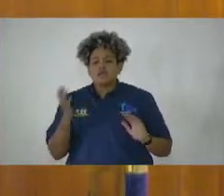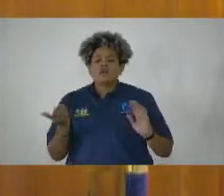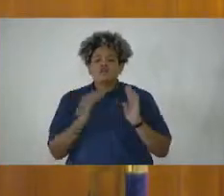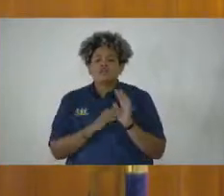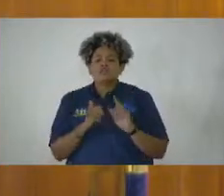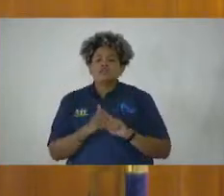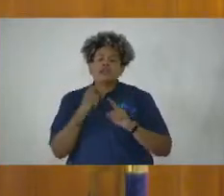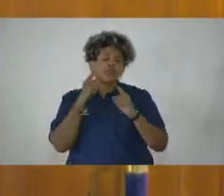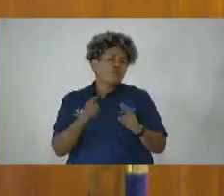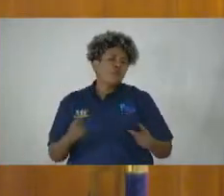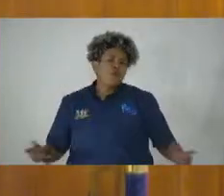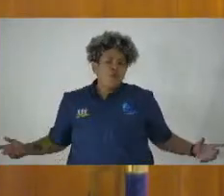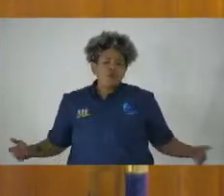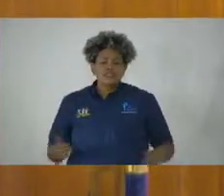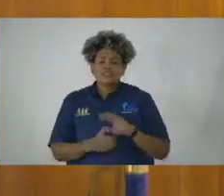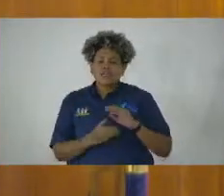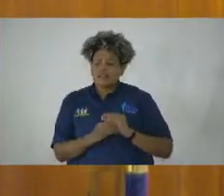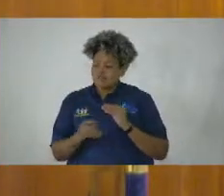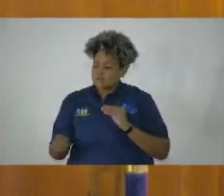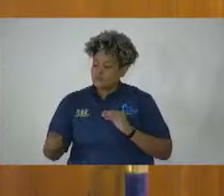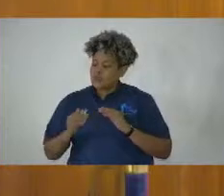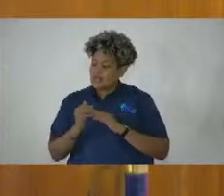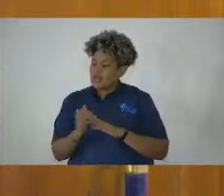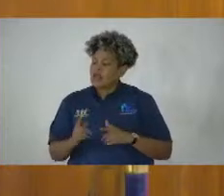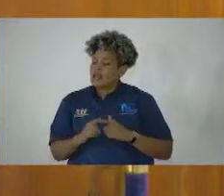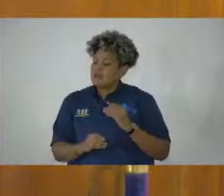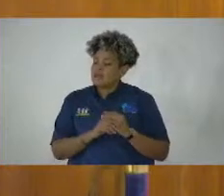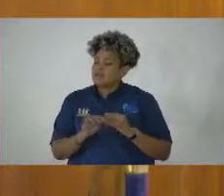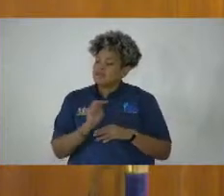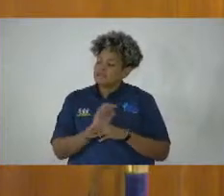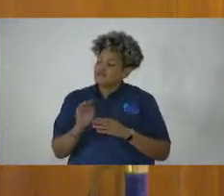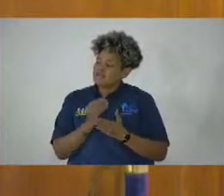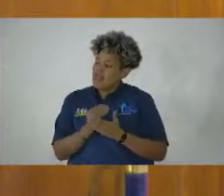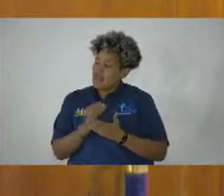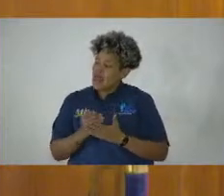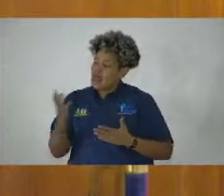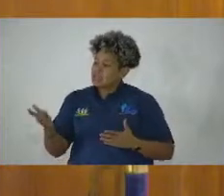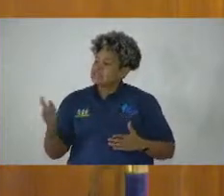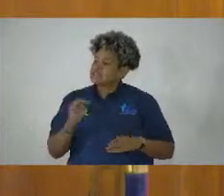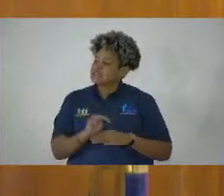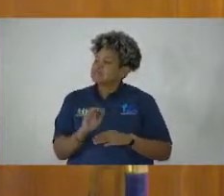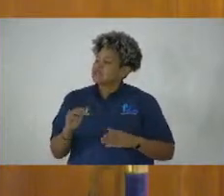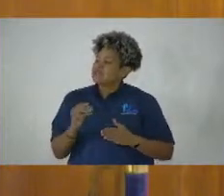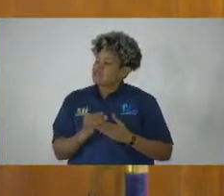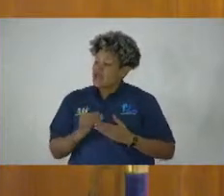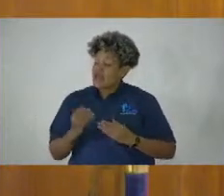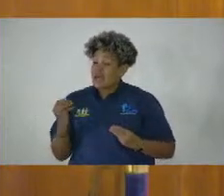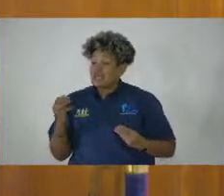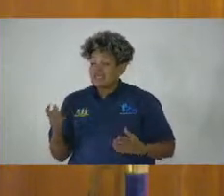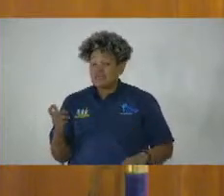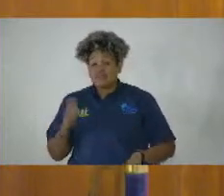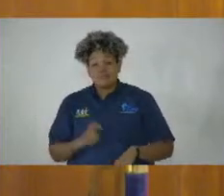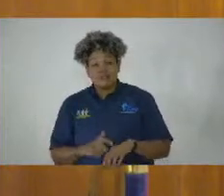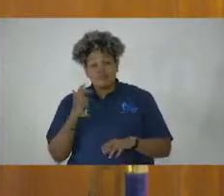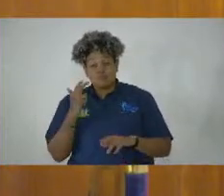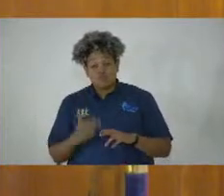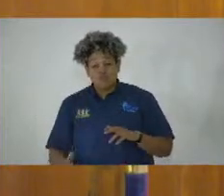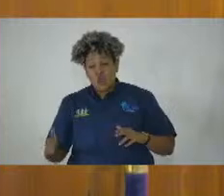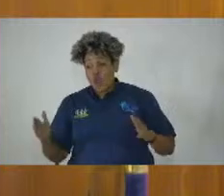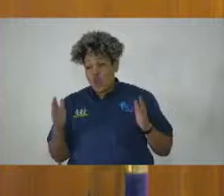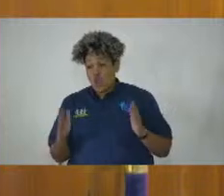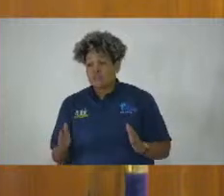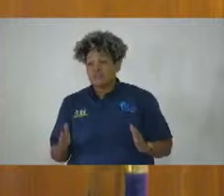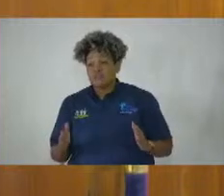the point to the House Leader and the Ministry of Finance, Minister of Finance, just in the short